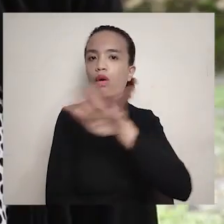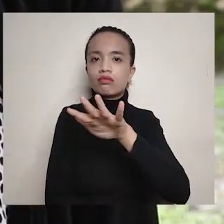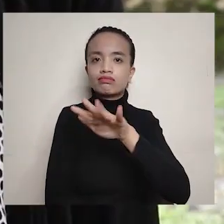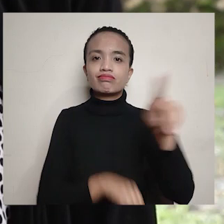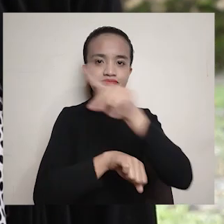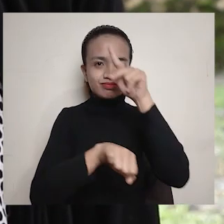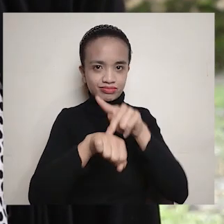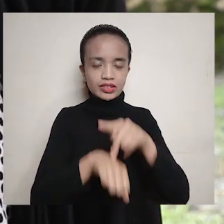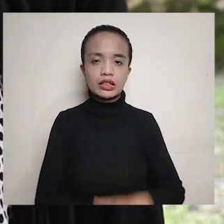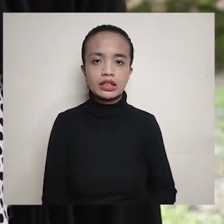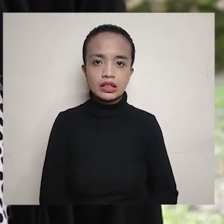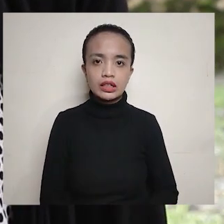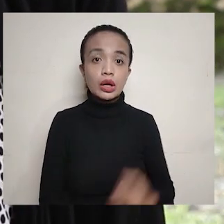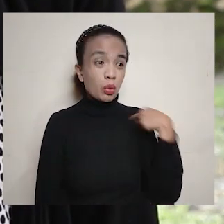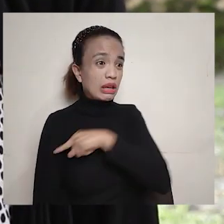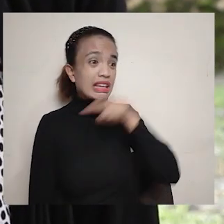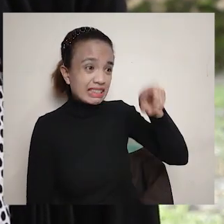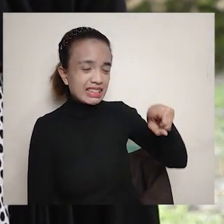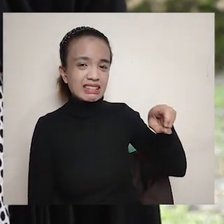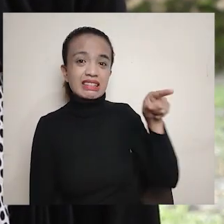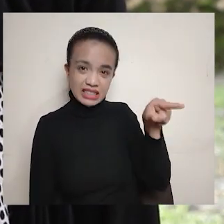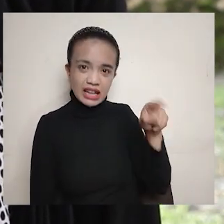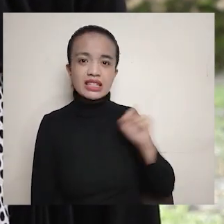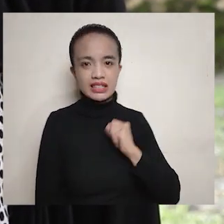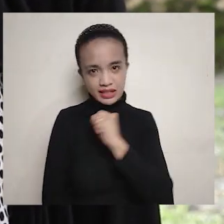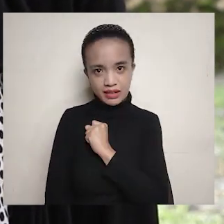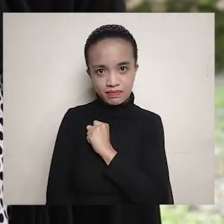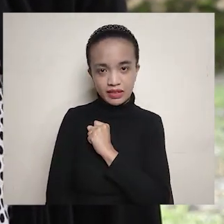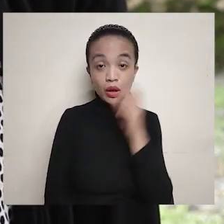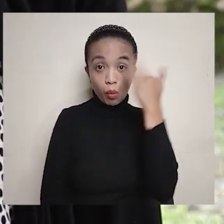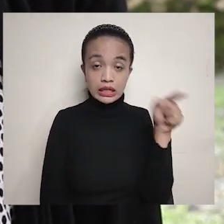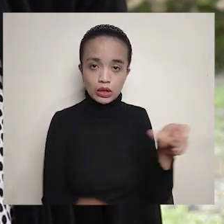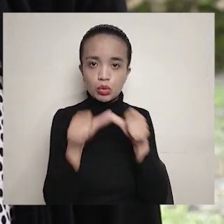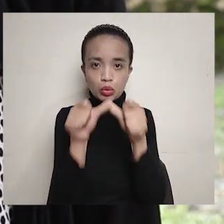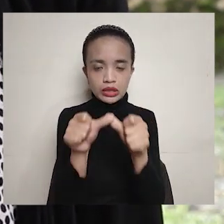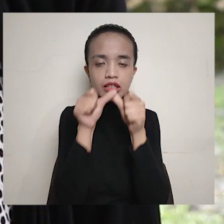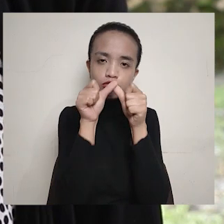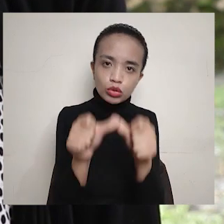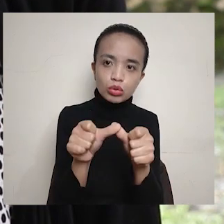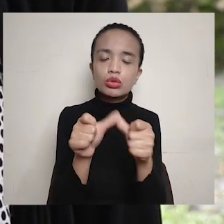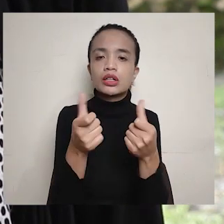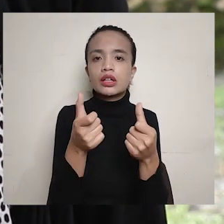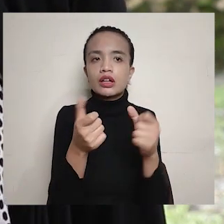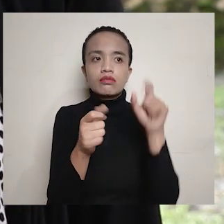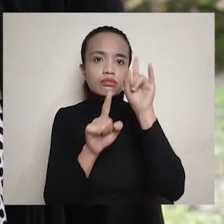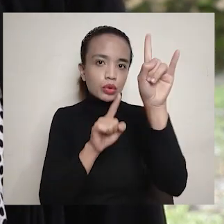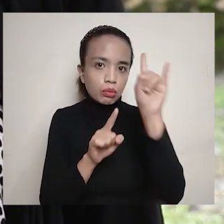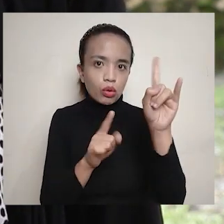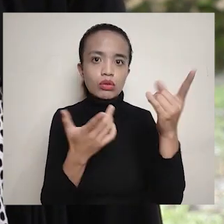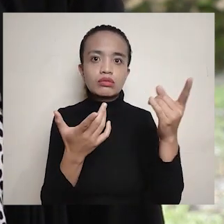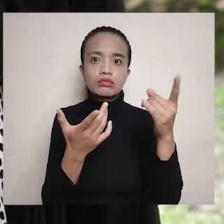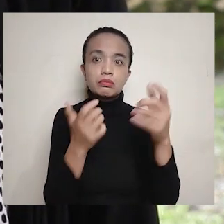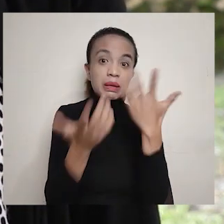country. We need him in the Senate. Yes, to continue his from grassroots and then promoted to Congress